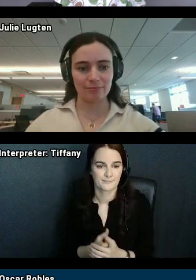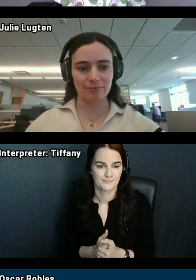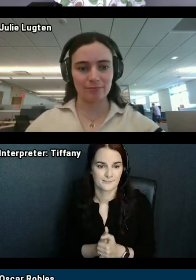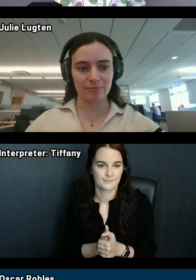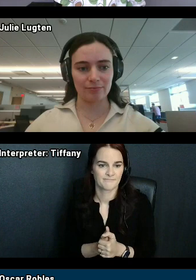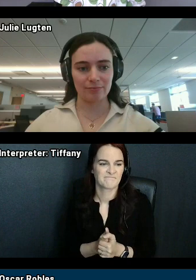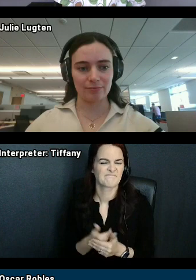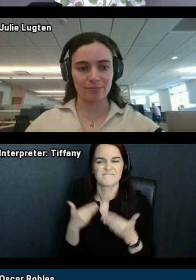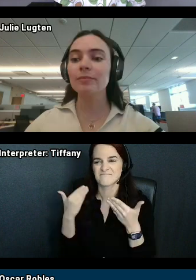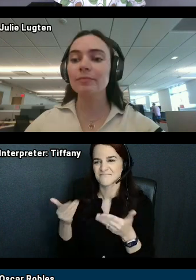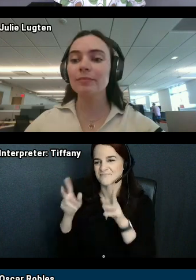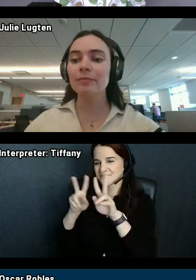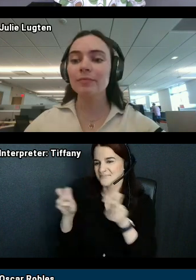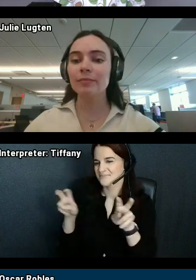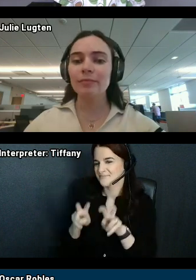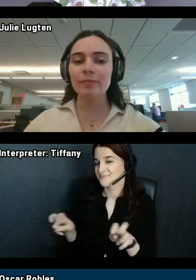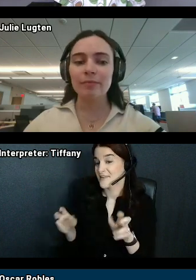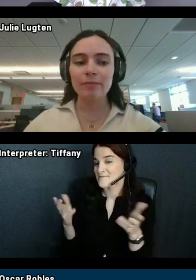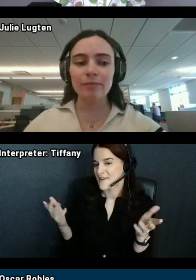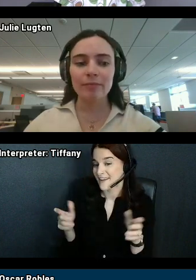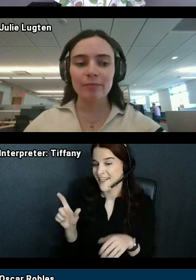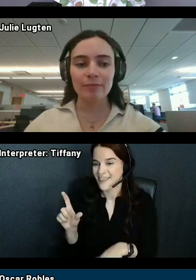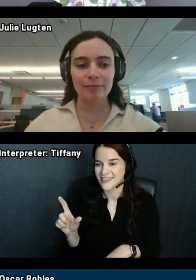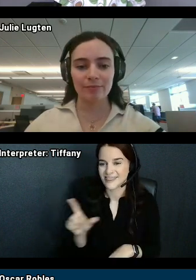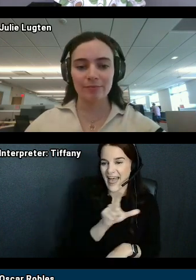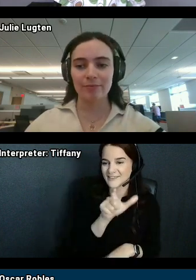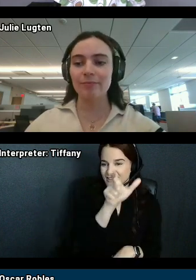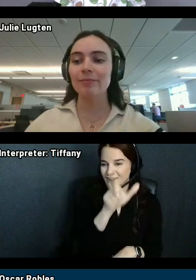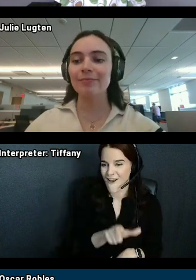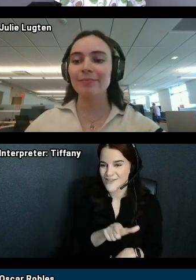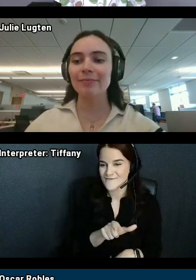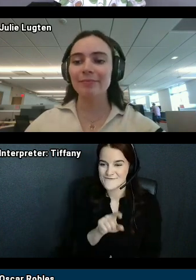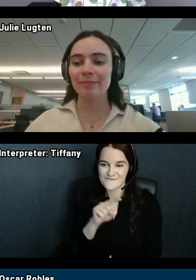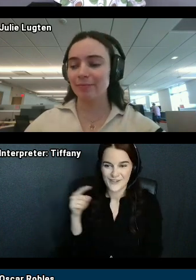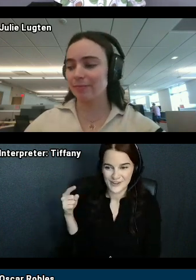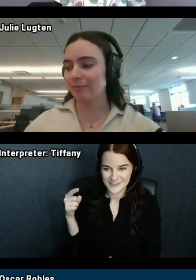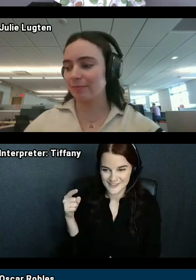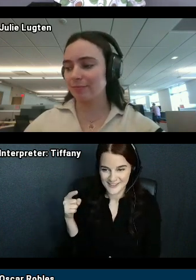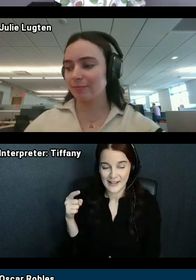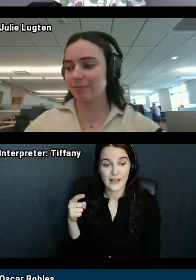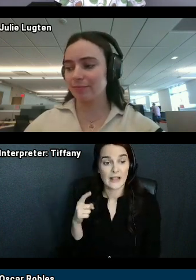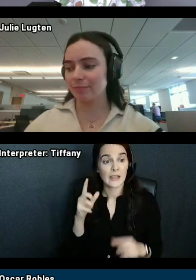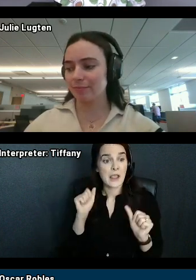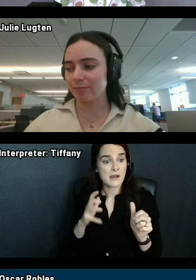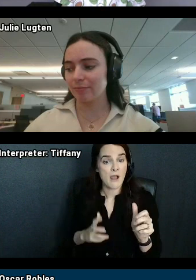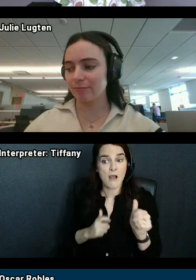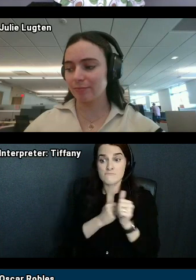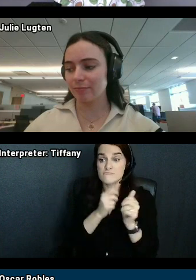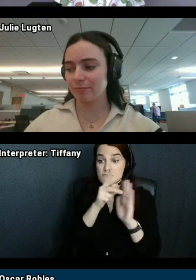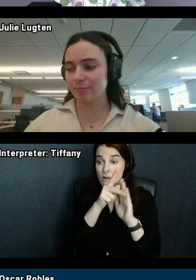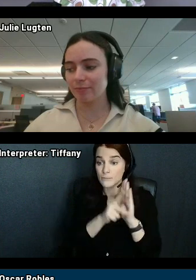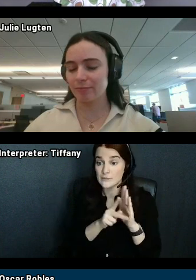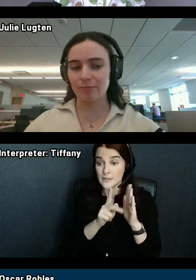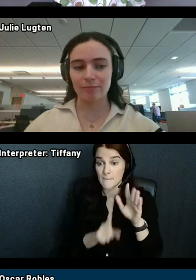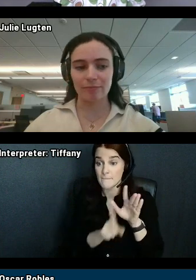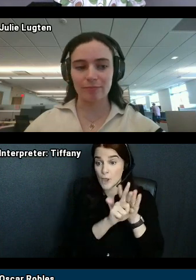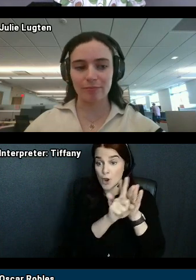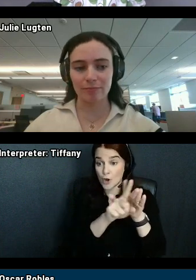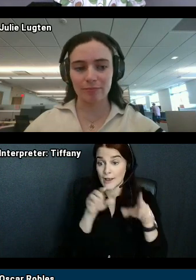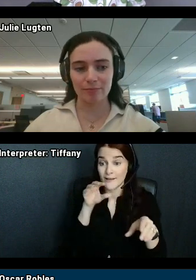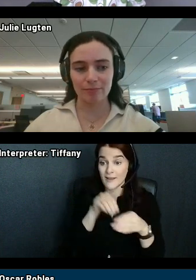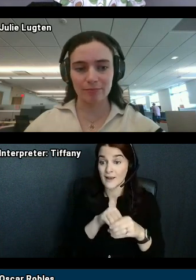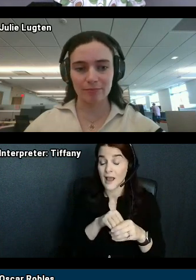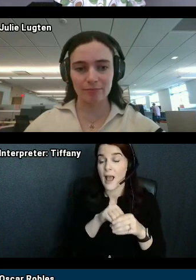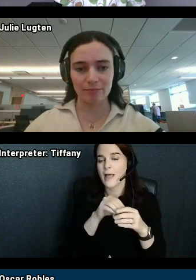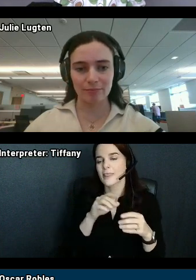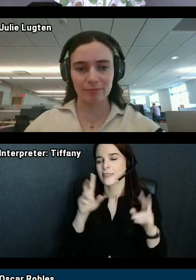let's look at the left column first. So we can update properties that appear in the About This Contact